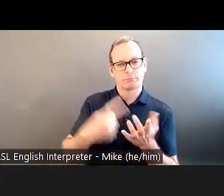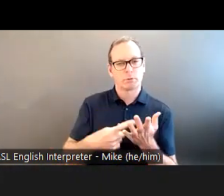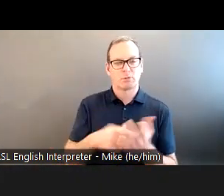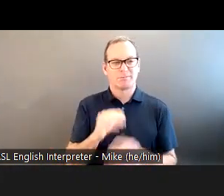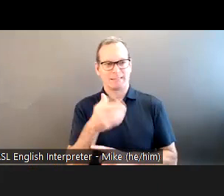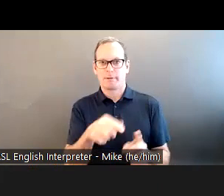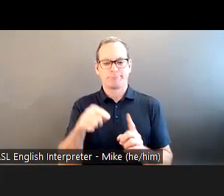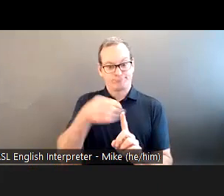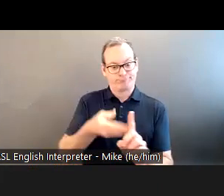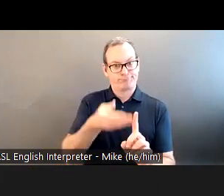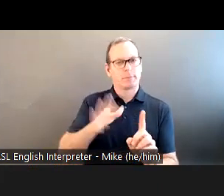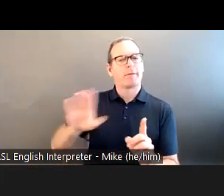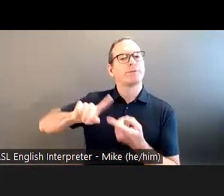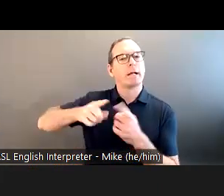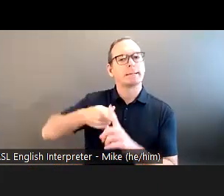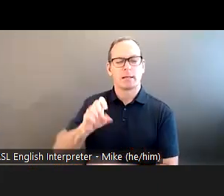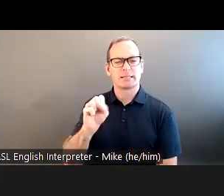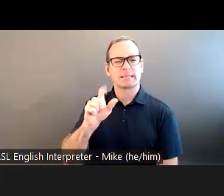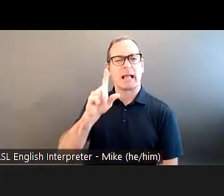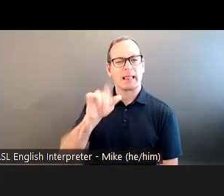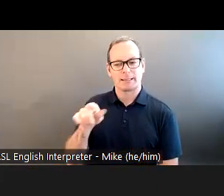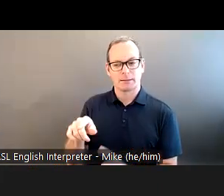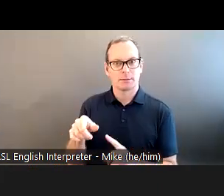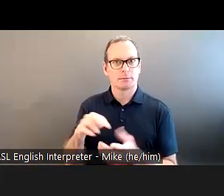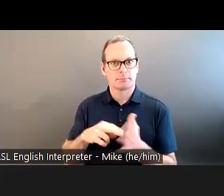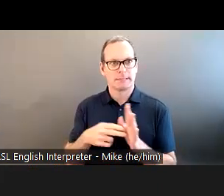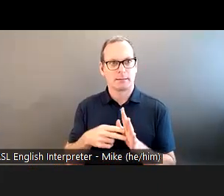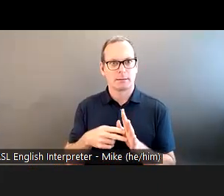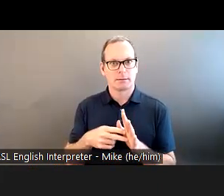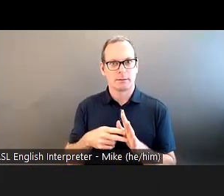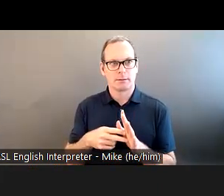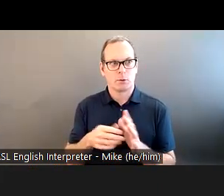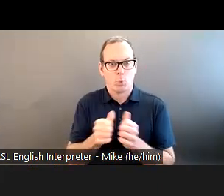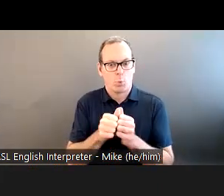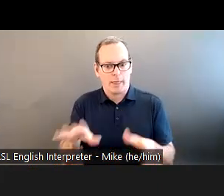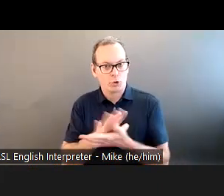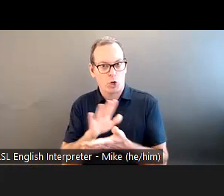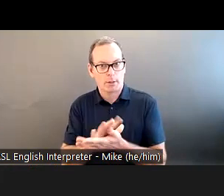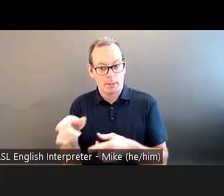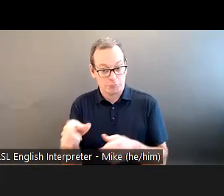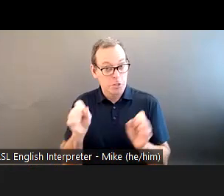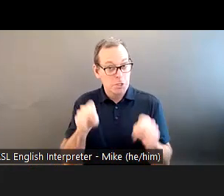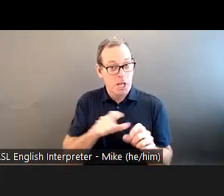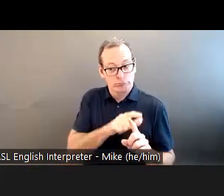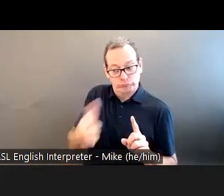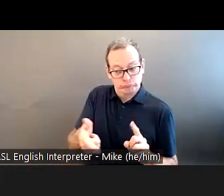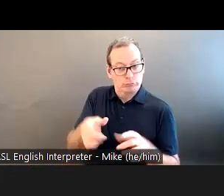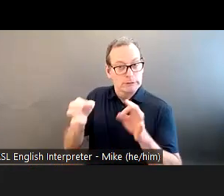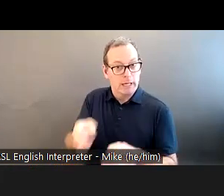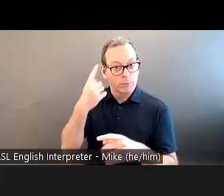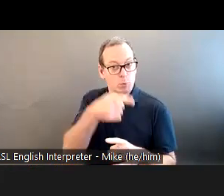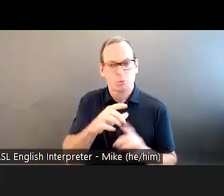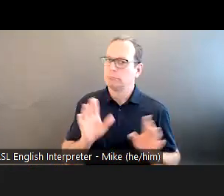have had natural authority to make decisions for the attorney without the document. So again, if you want your friends to be